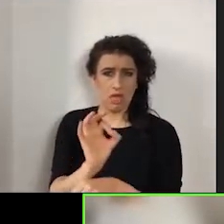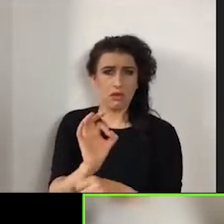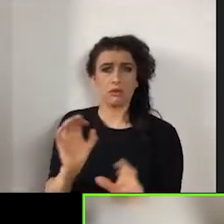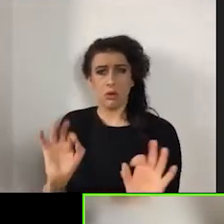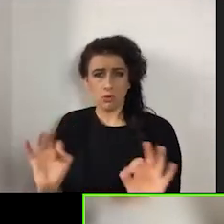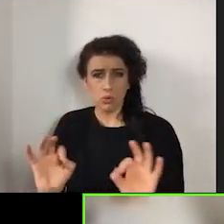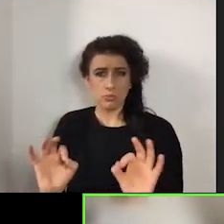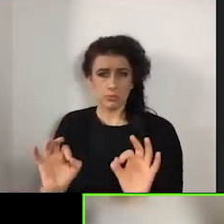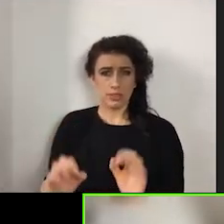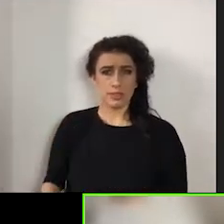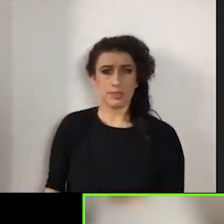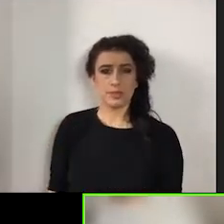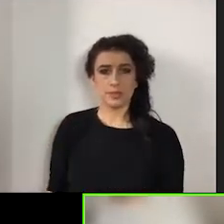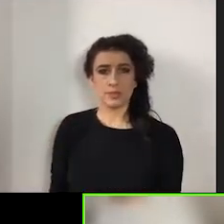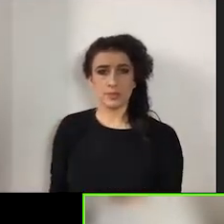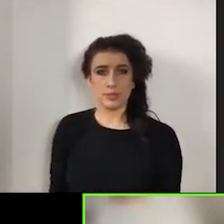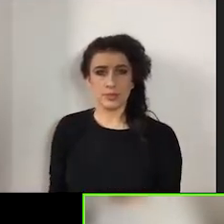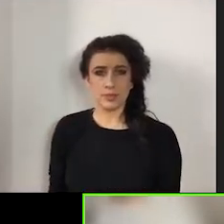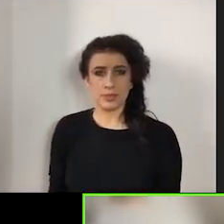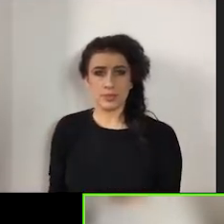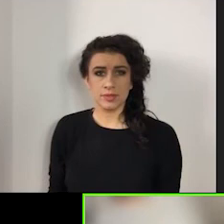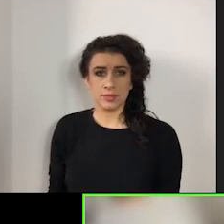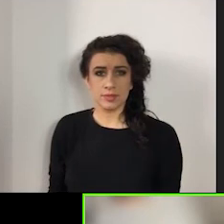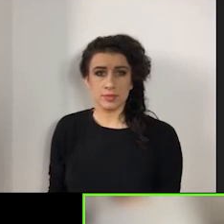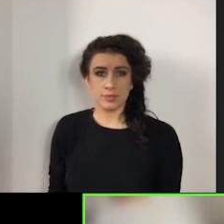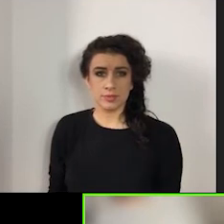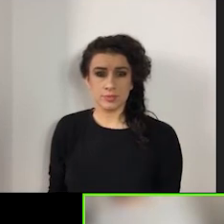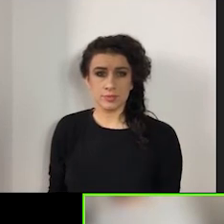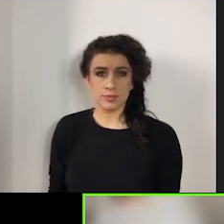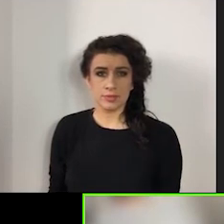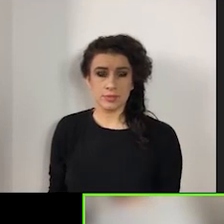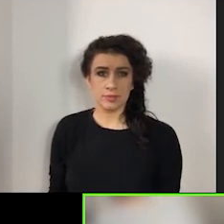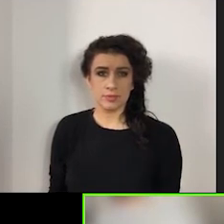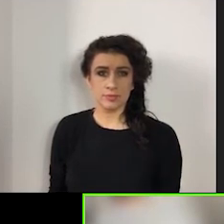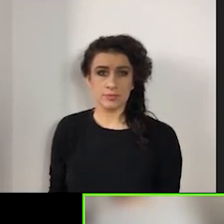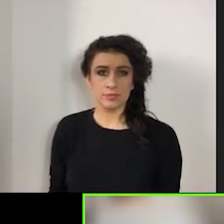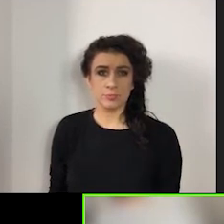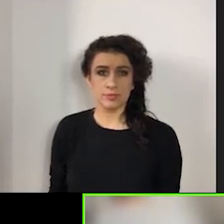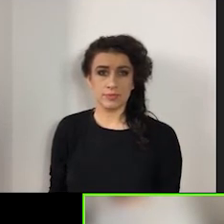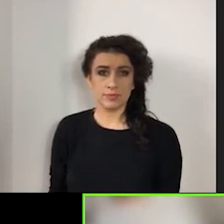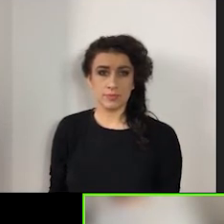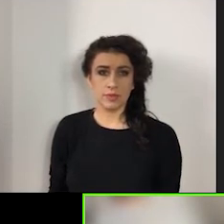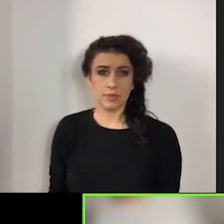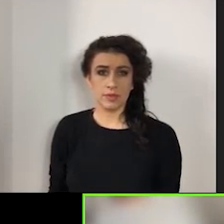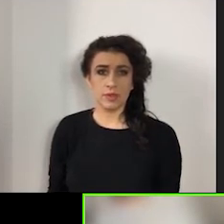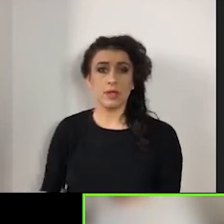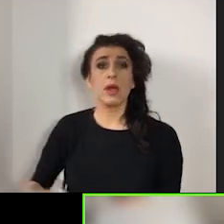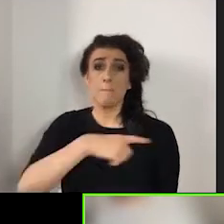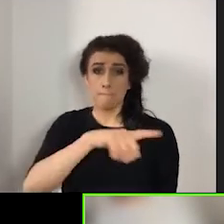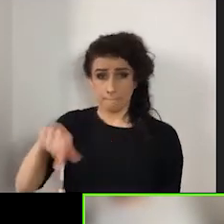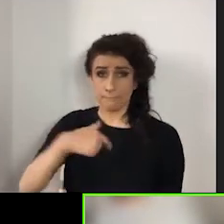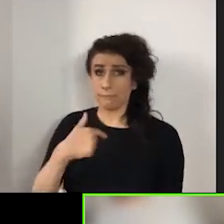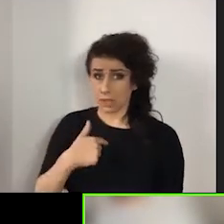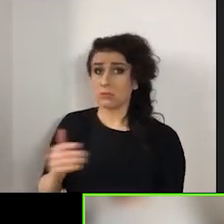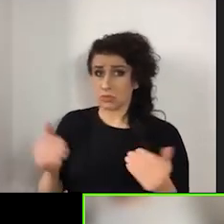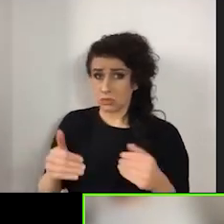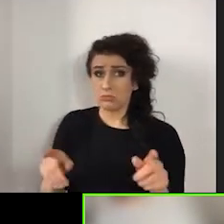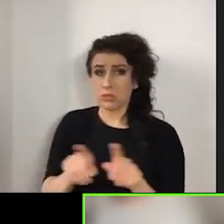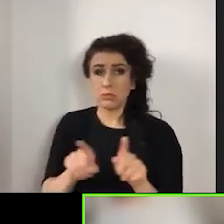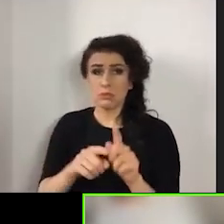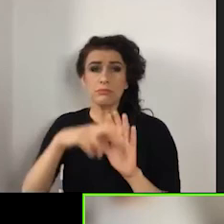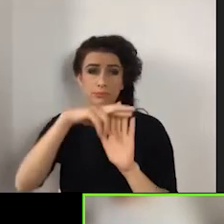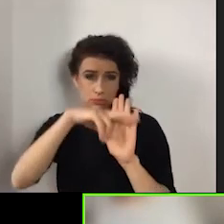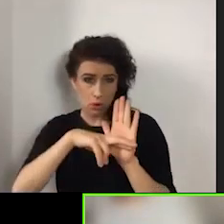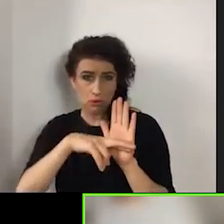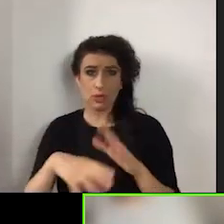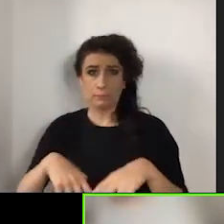process. So they have to give it back, but they do it in groups with other women. So they started making money,